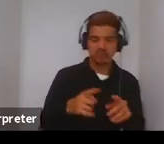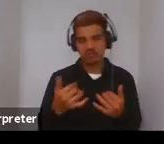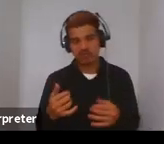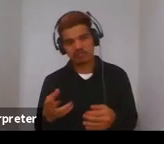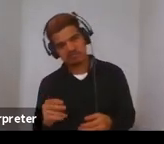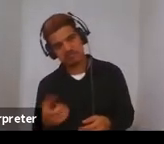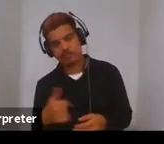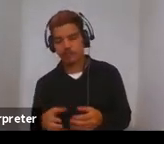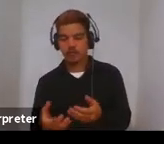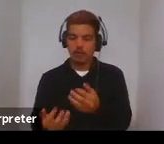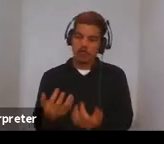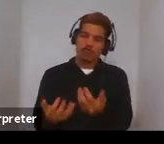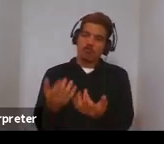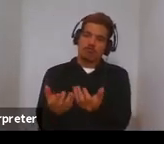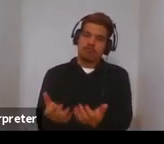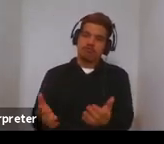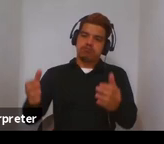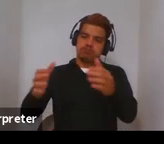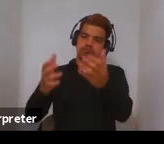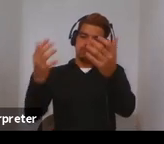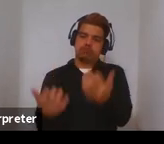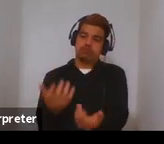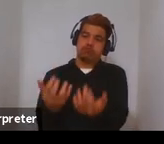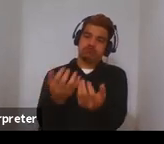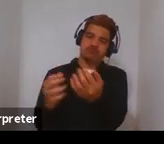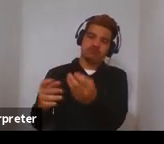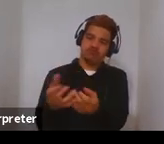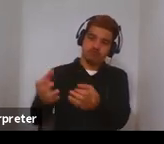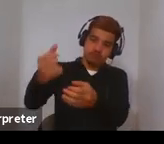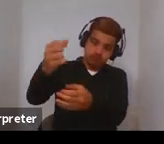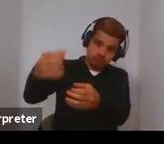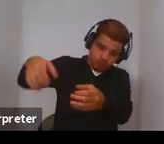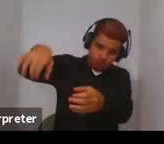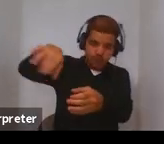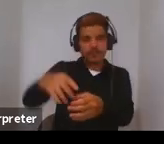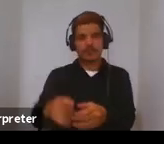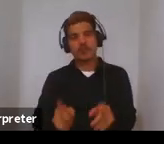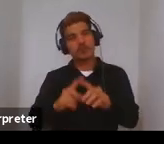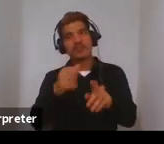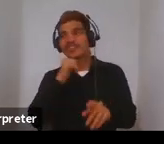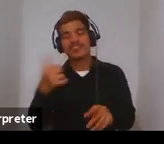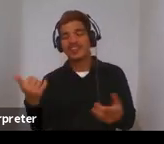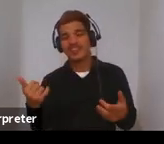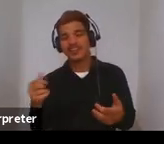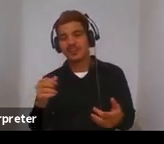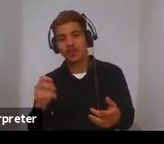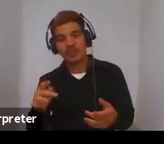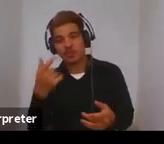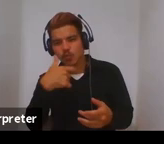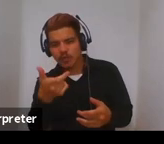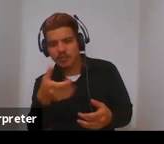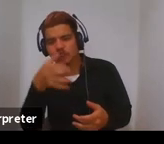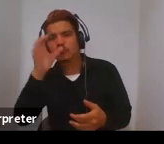brew the tea, and add the milk. And it's okay for people to change their mind. And you are still not entitled to watch them drink it. And if